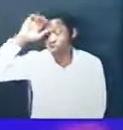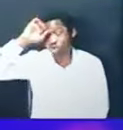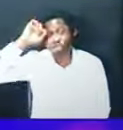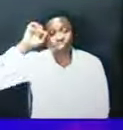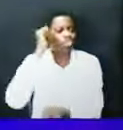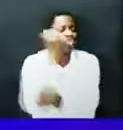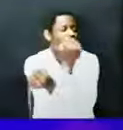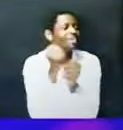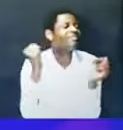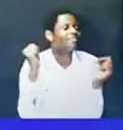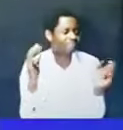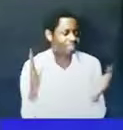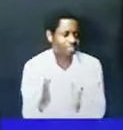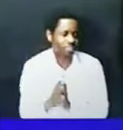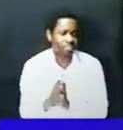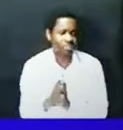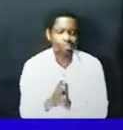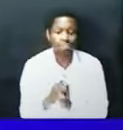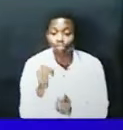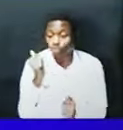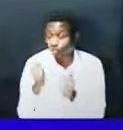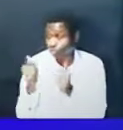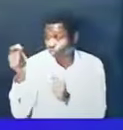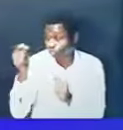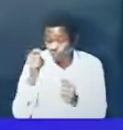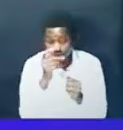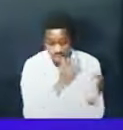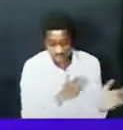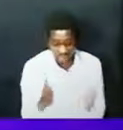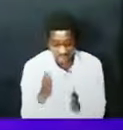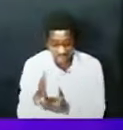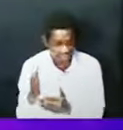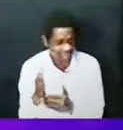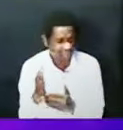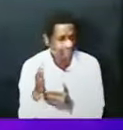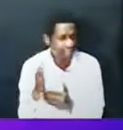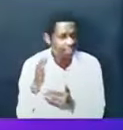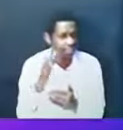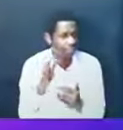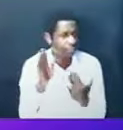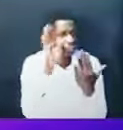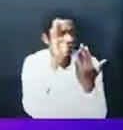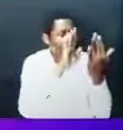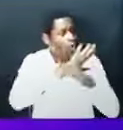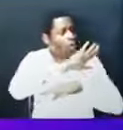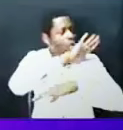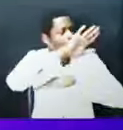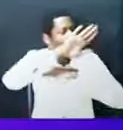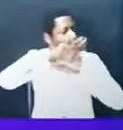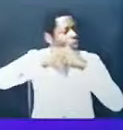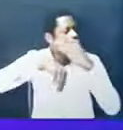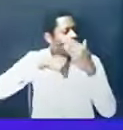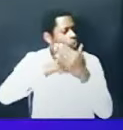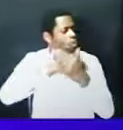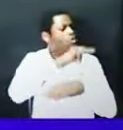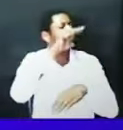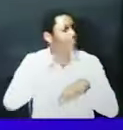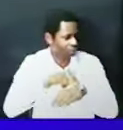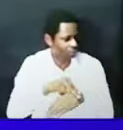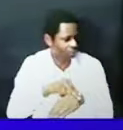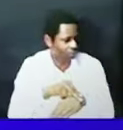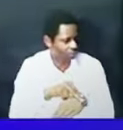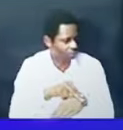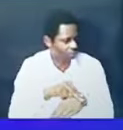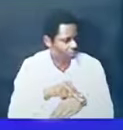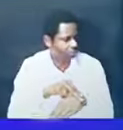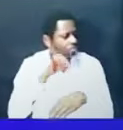salvation, which you have prepared in the sight of all nations, if you like, for all nations.